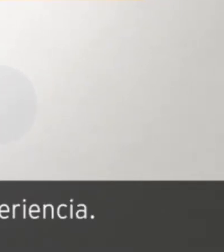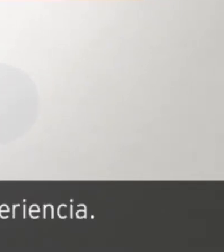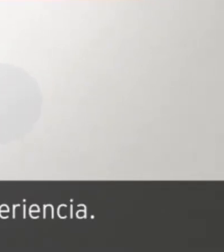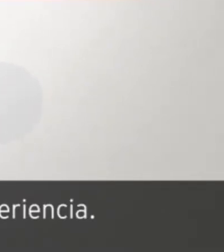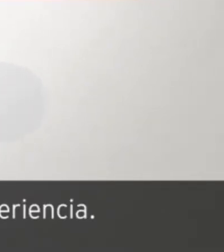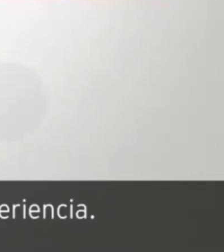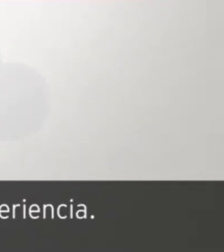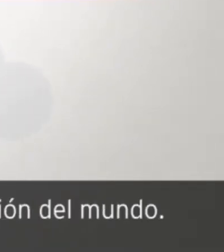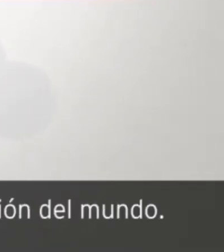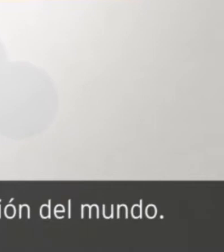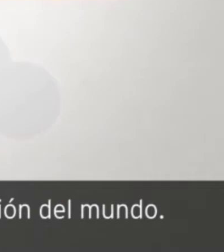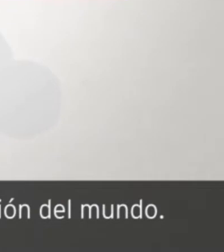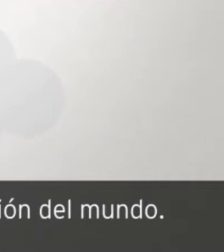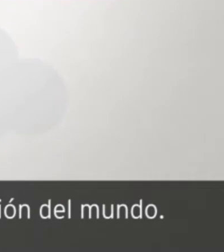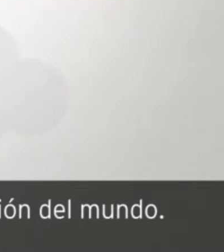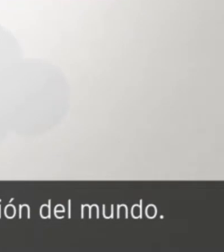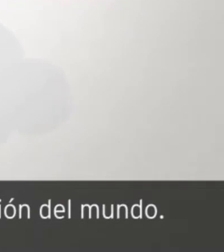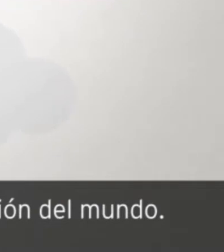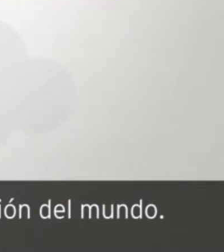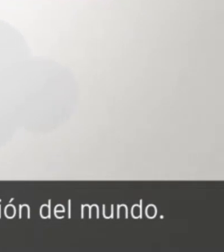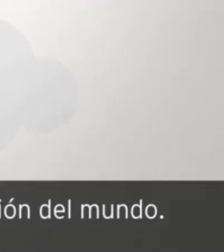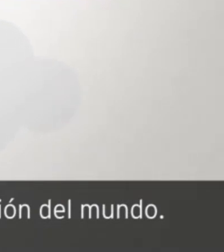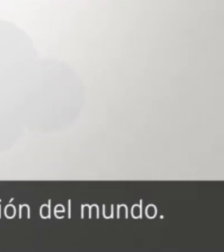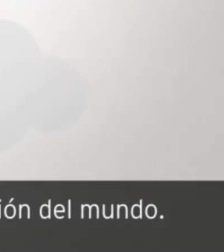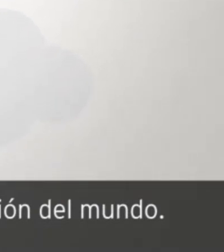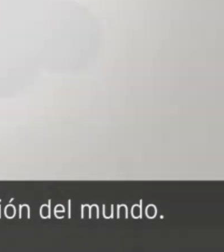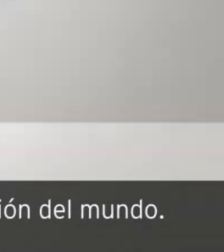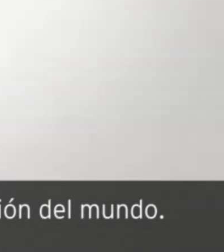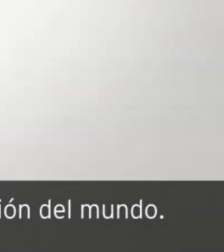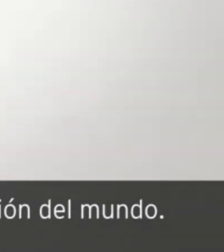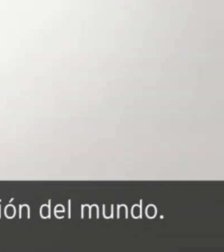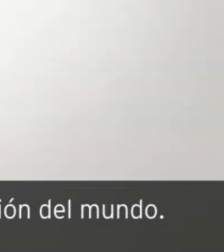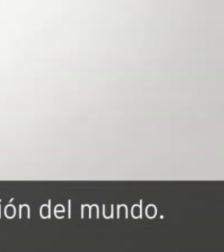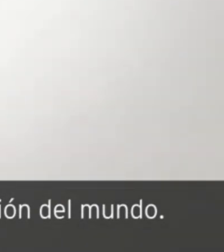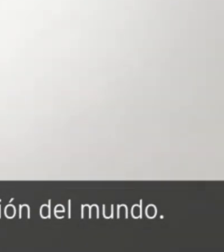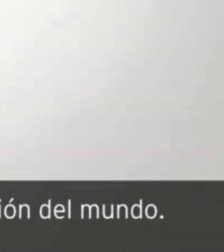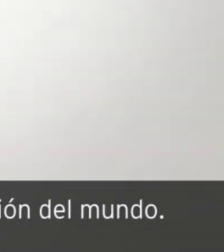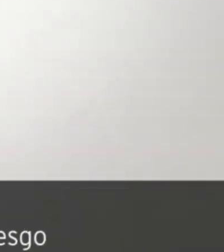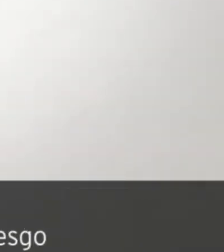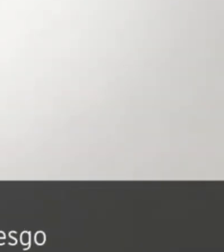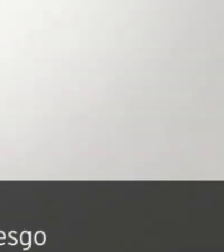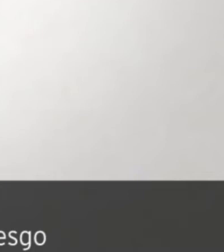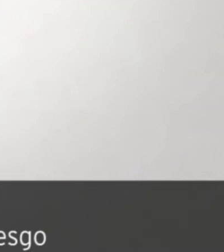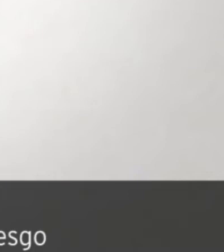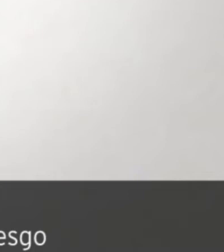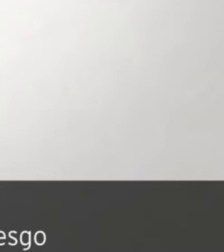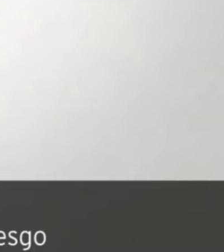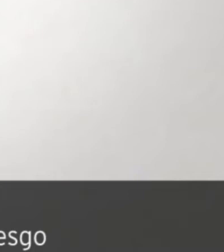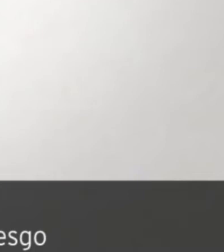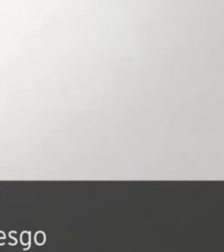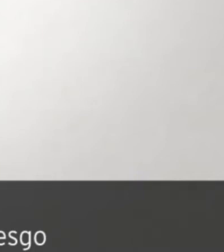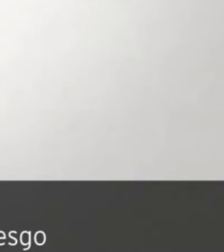our experience. It's totally normal and feeds automatically into our view of the world. While it takes a bit of